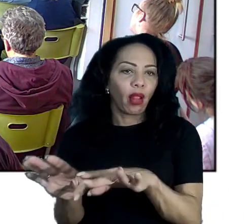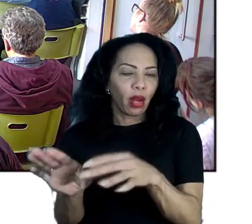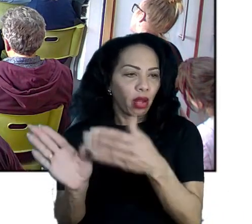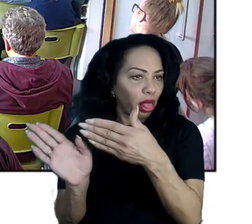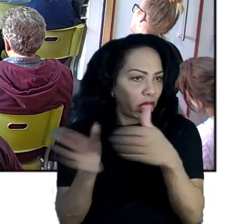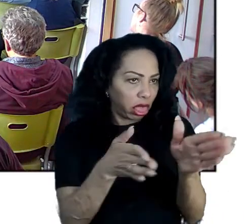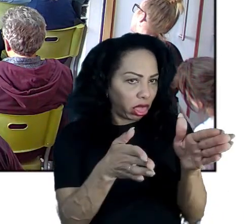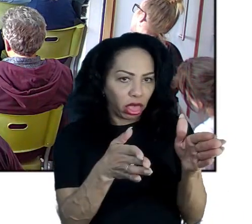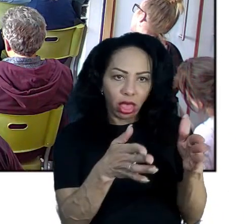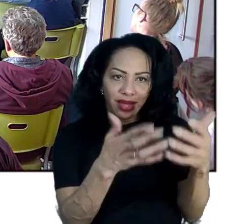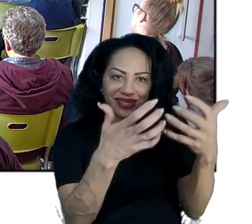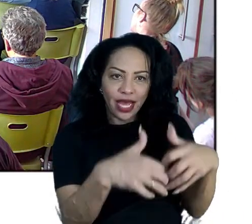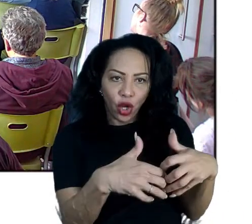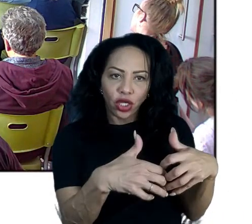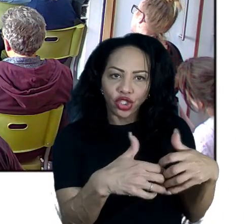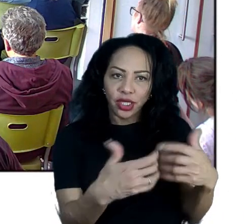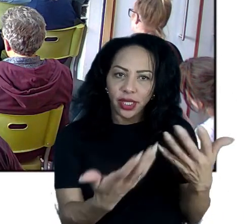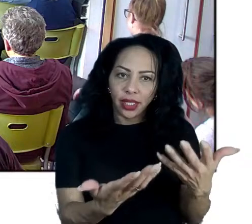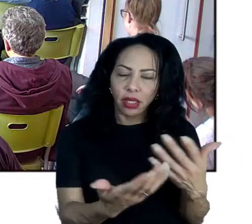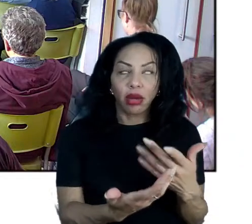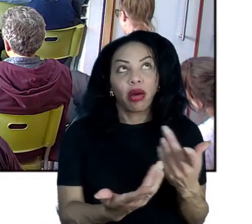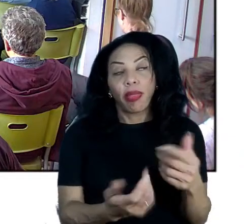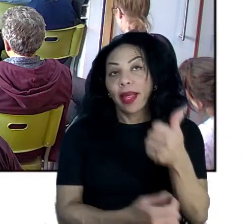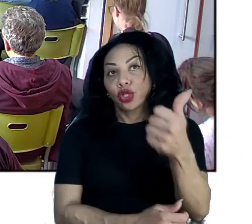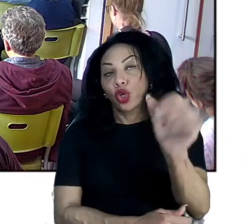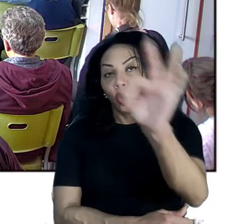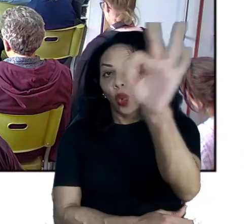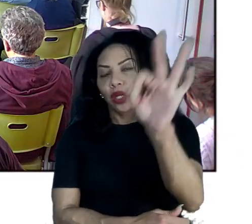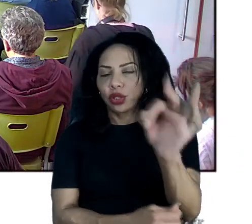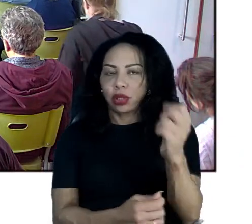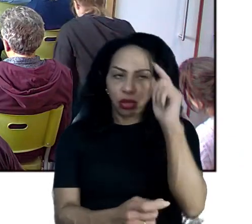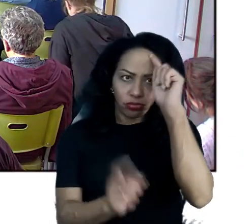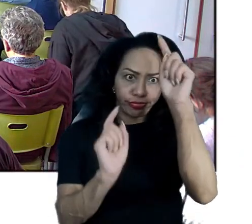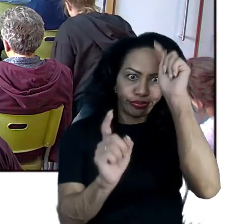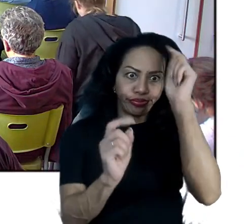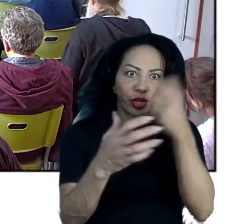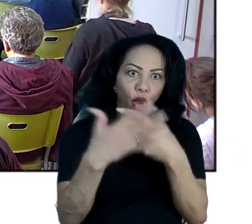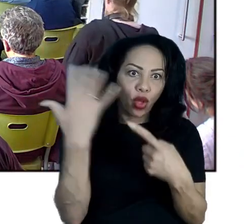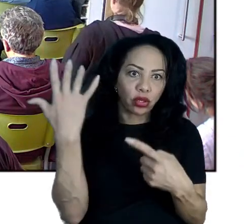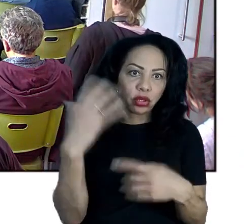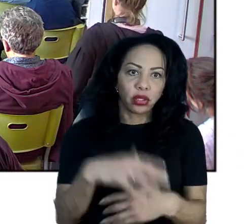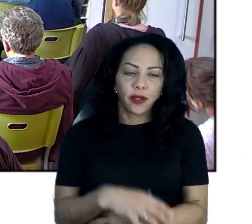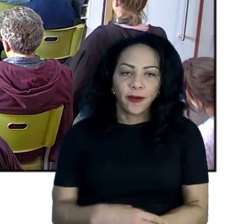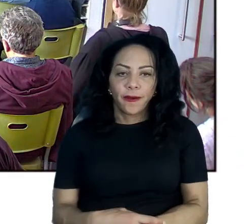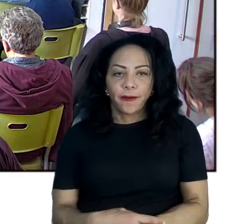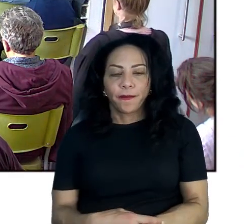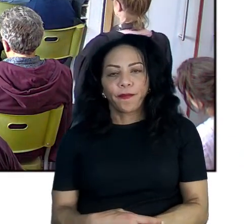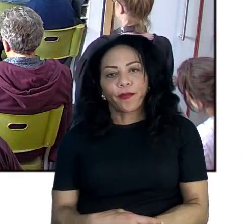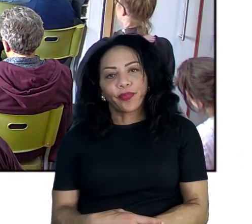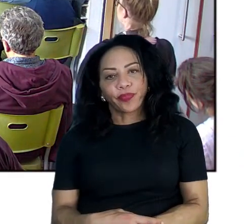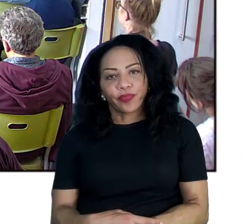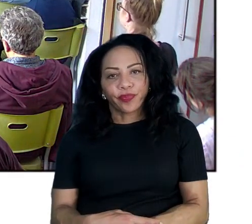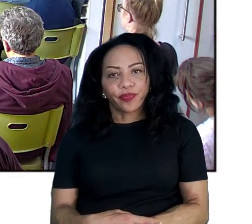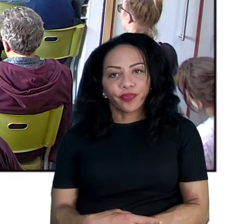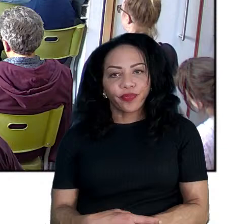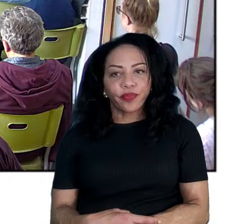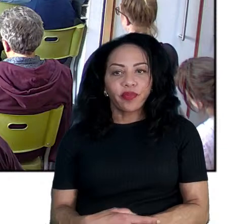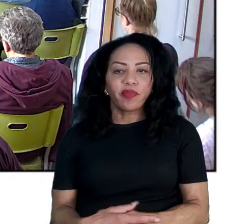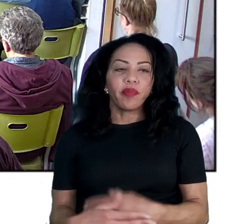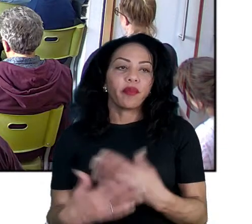and there's lots of things that spring to mind. First of all, I would talk about I would just sort of say as well, with